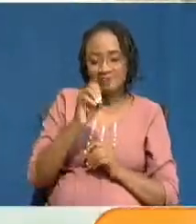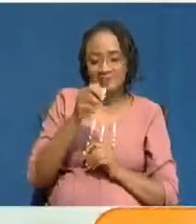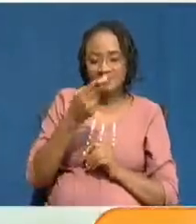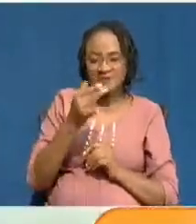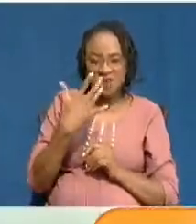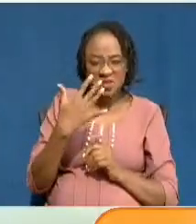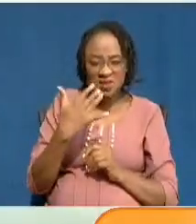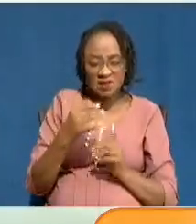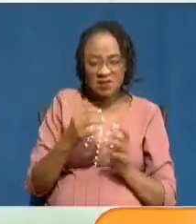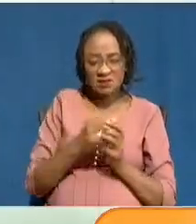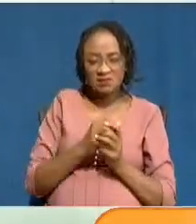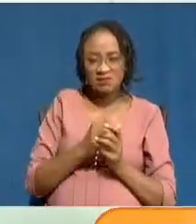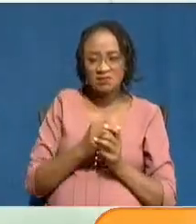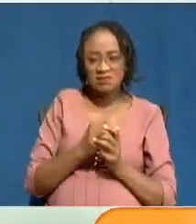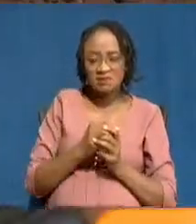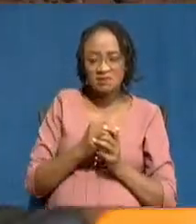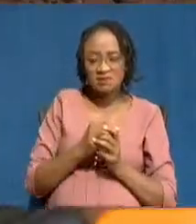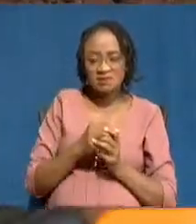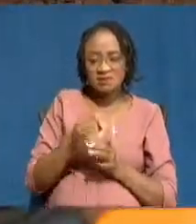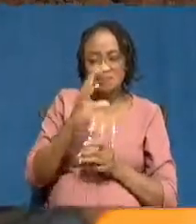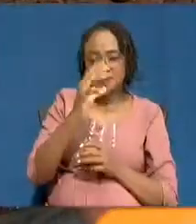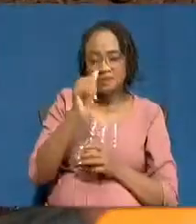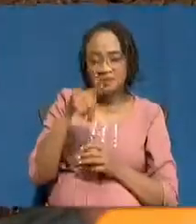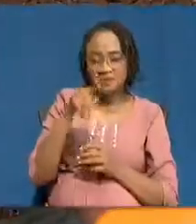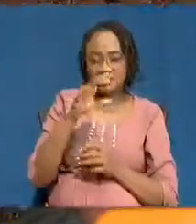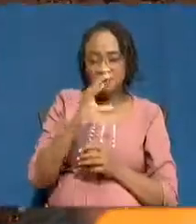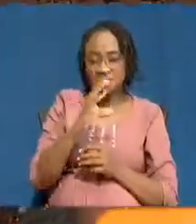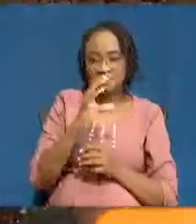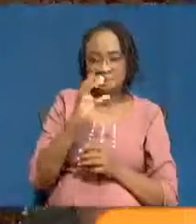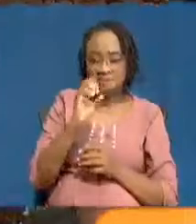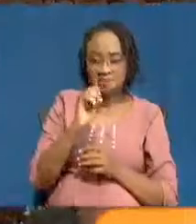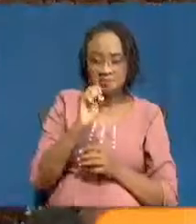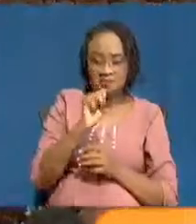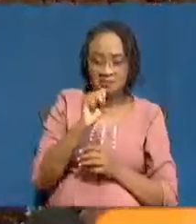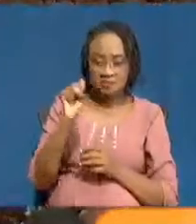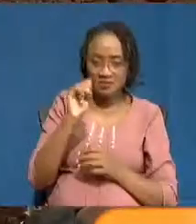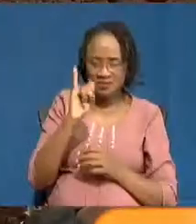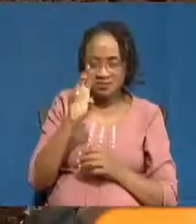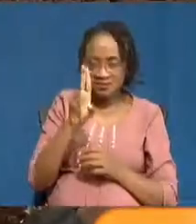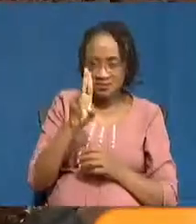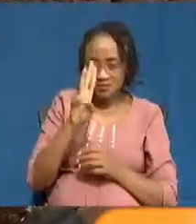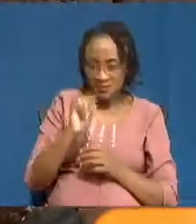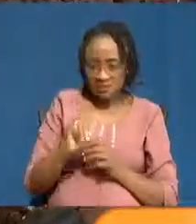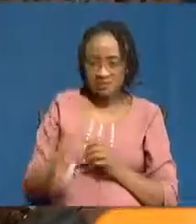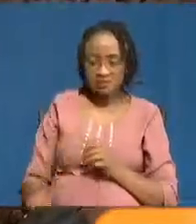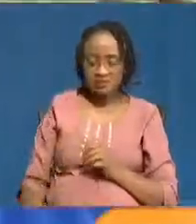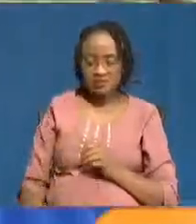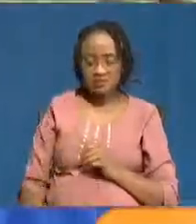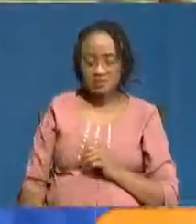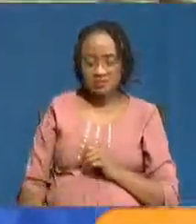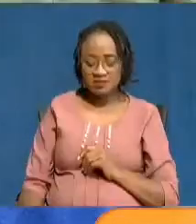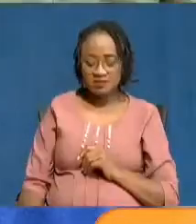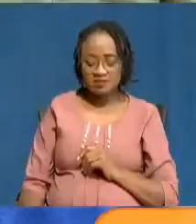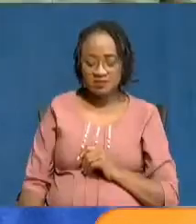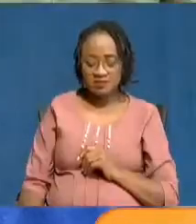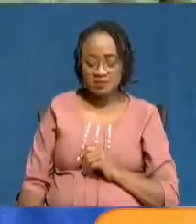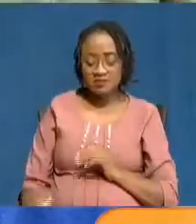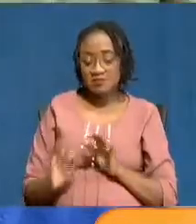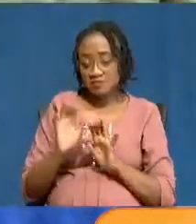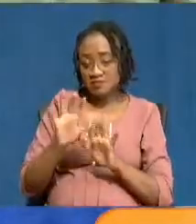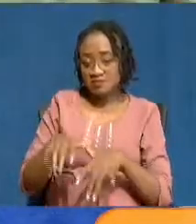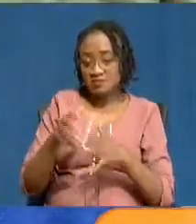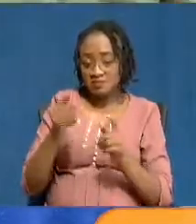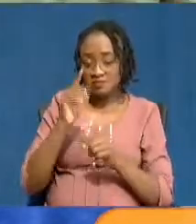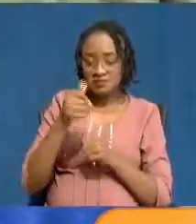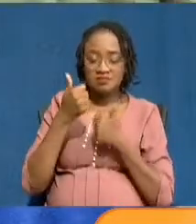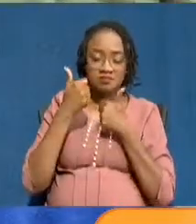neatly along nylon mulched lined beds. Nzuri, ukulima hauna na stress nyingi. Ukishapea